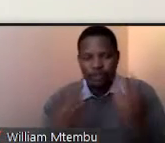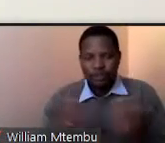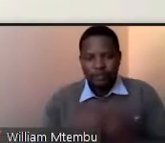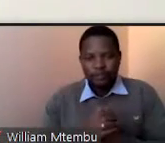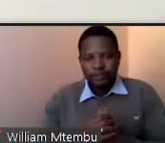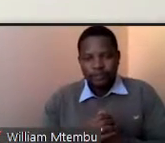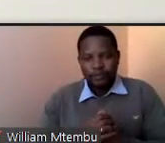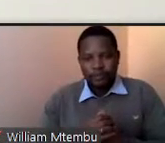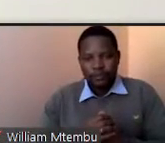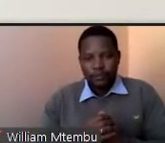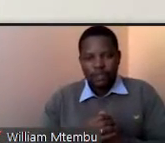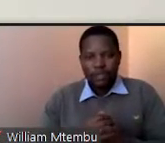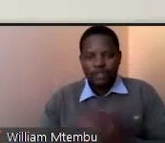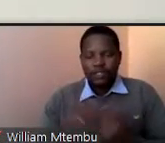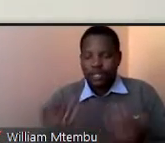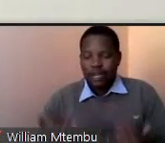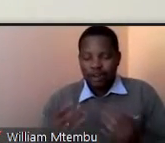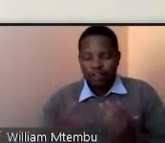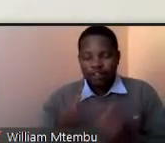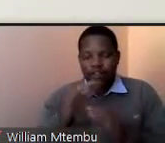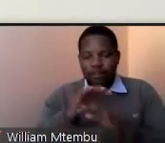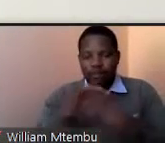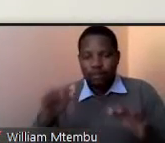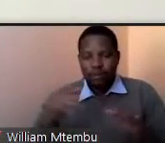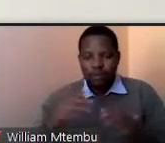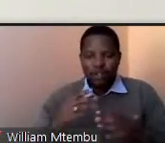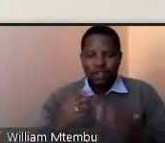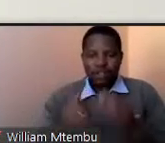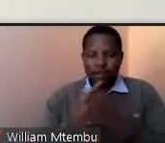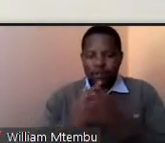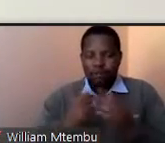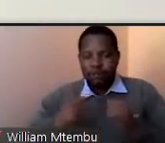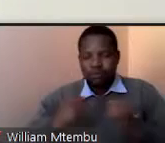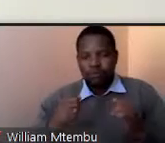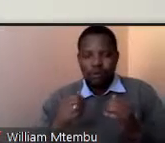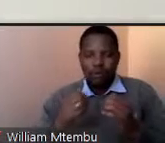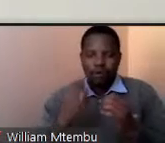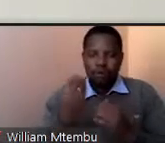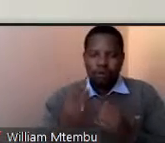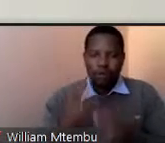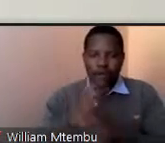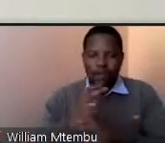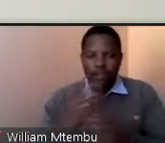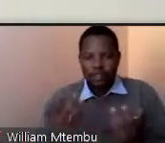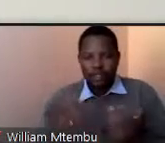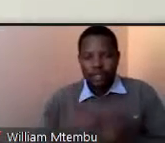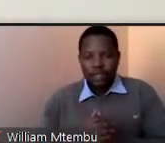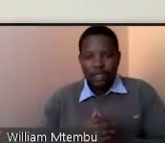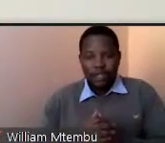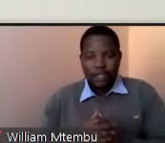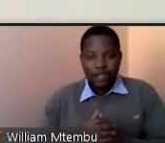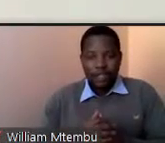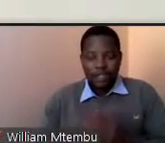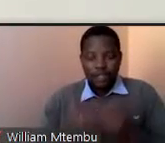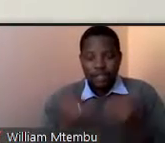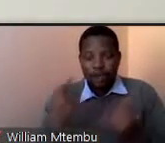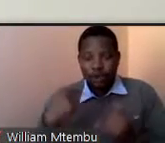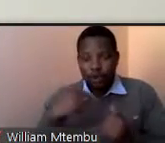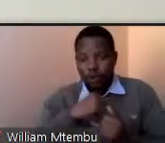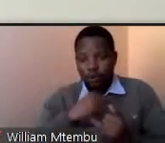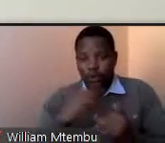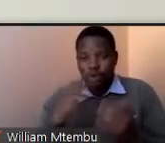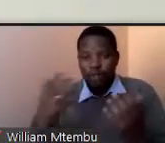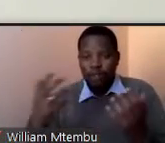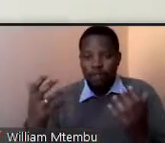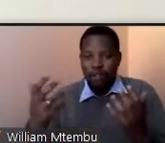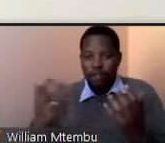that you'll find that people now, they end up eating what is available. And now we combined question number